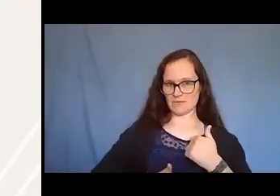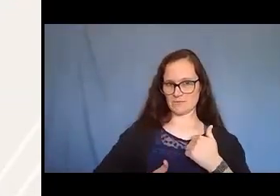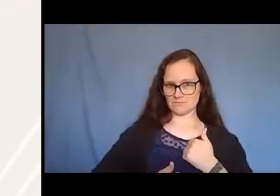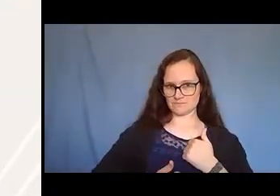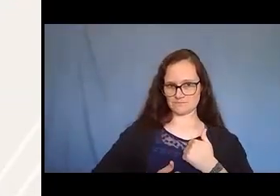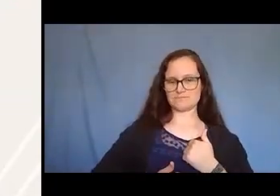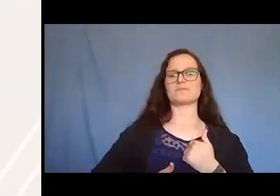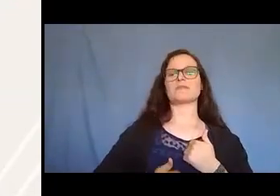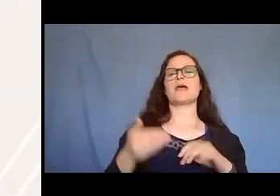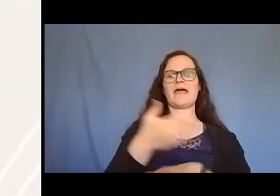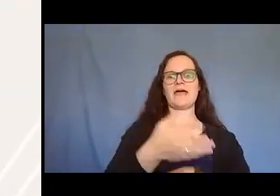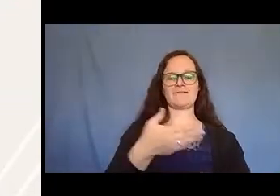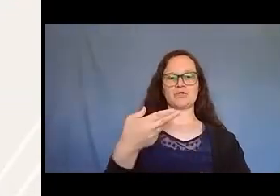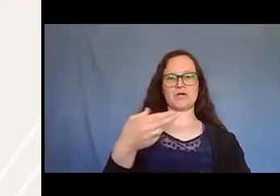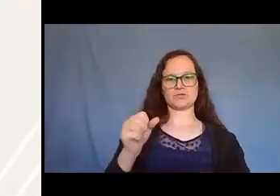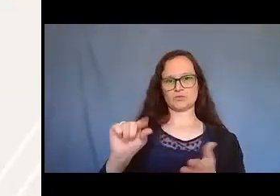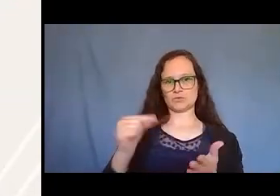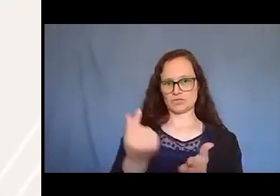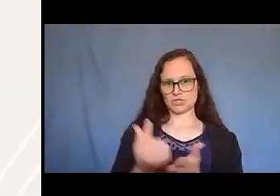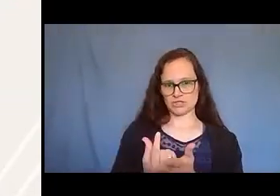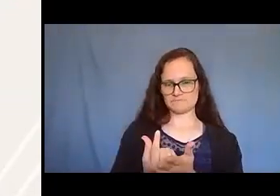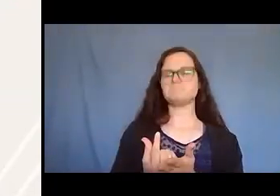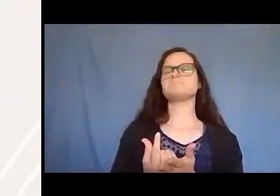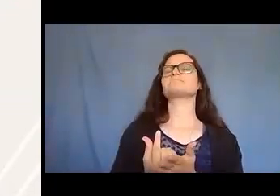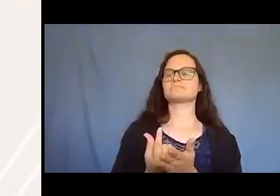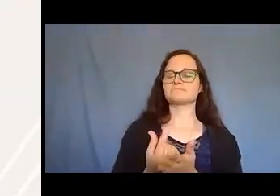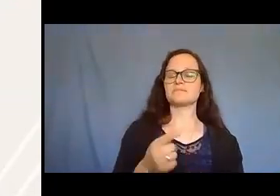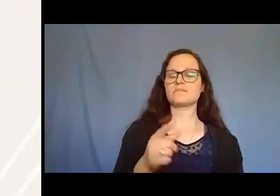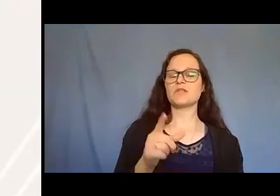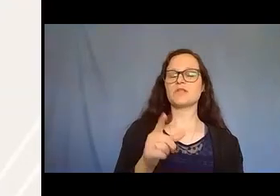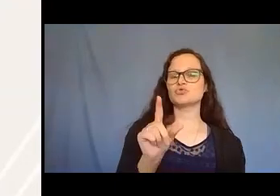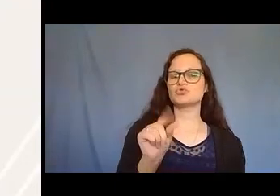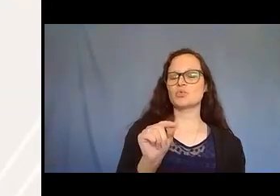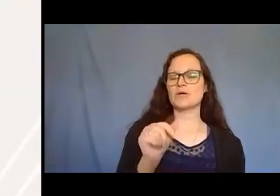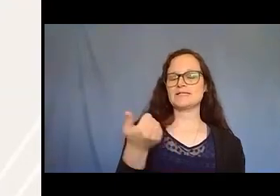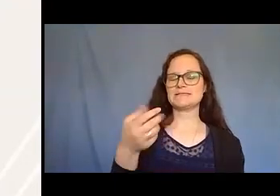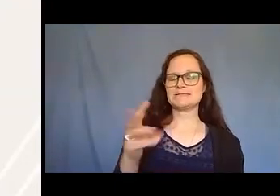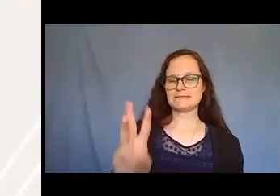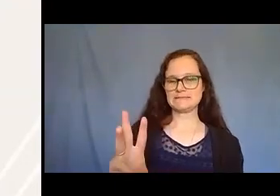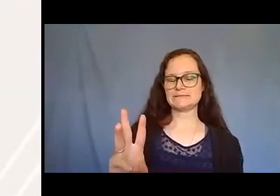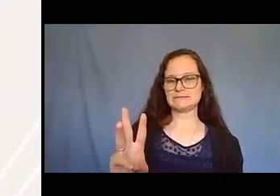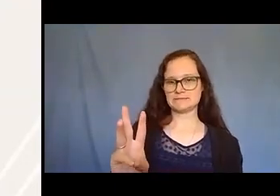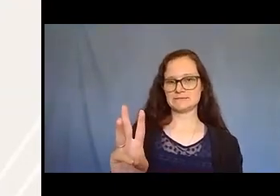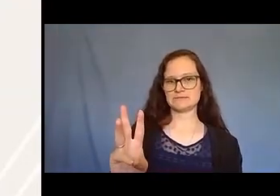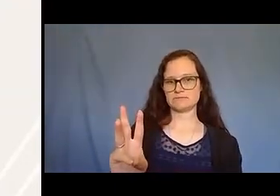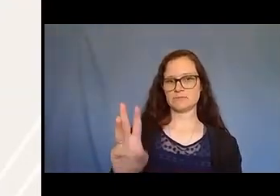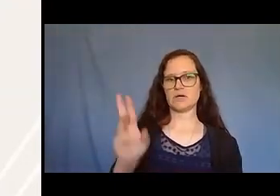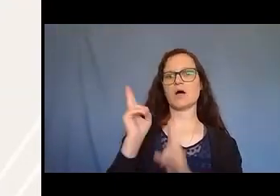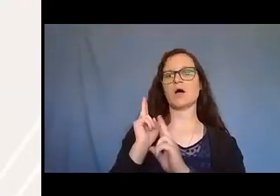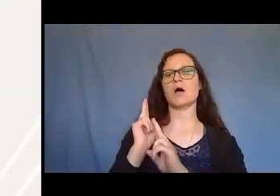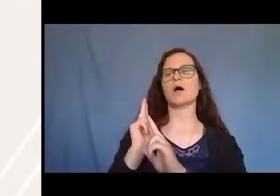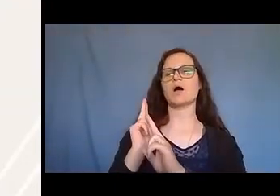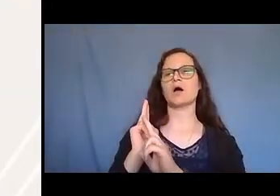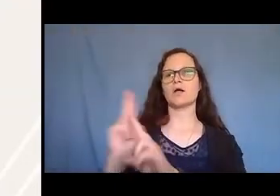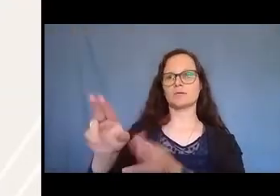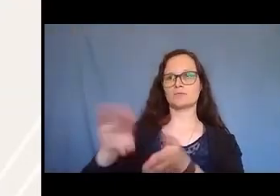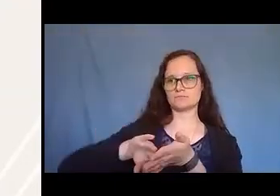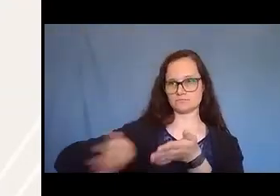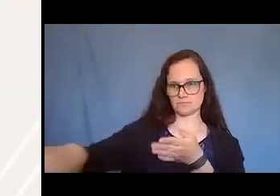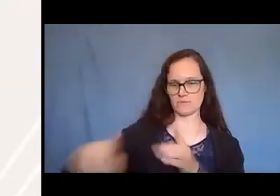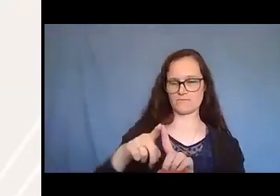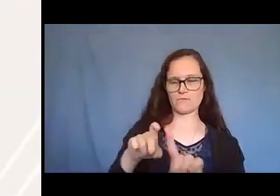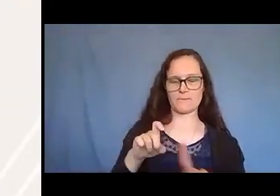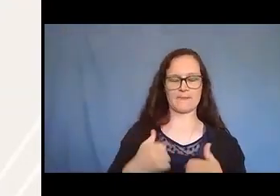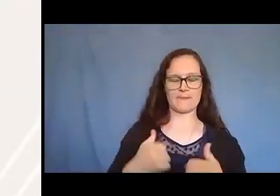School in 2009. In 2016, he received an honorable discharge at the rank of sergeant and began his